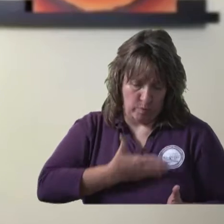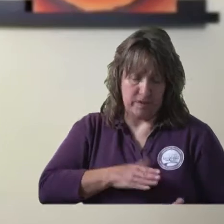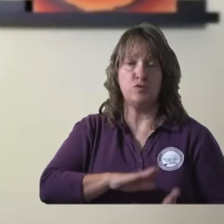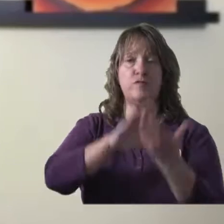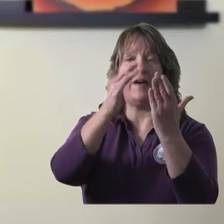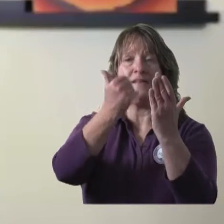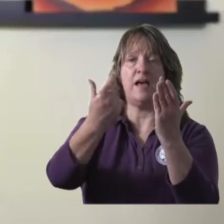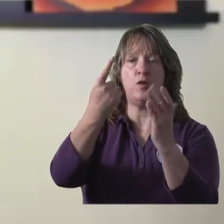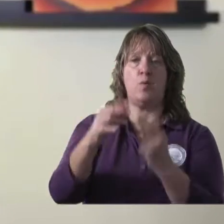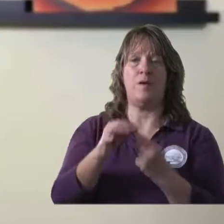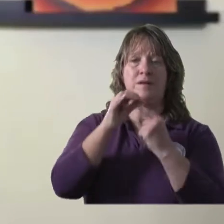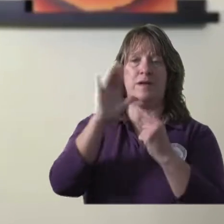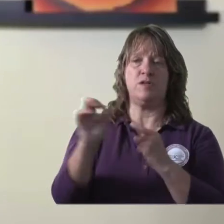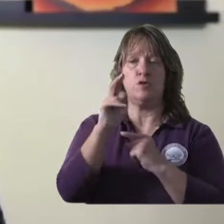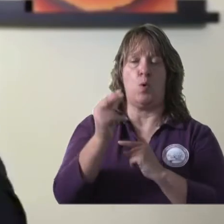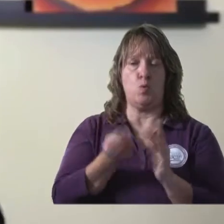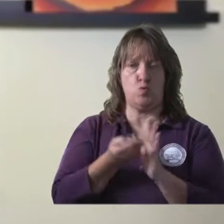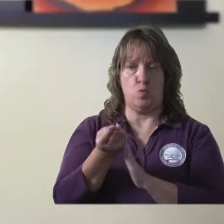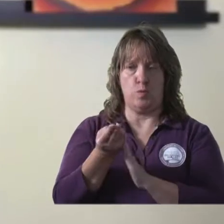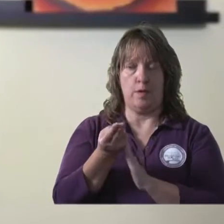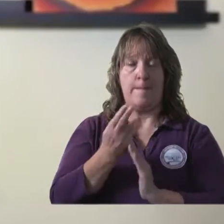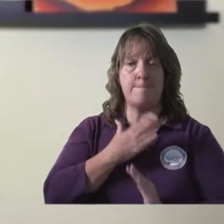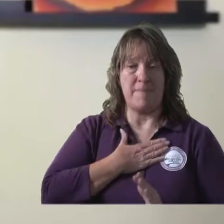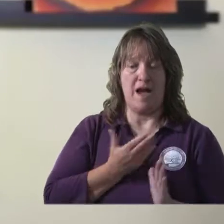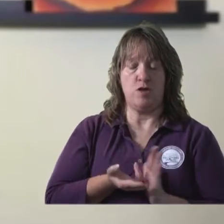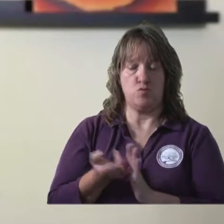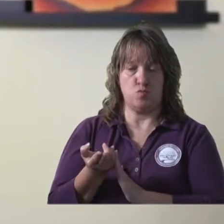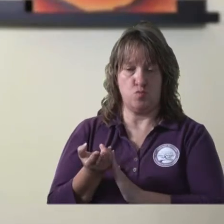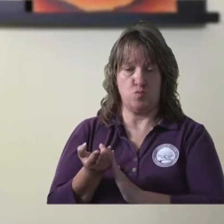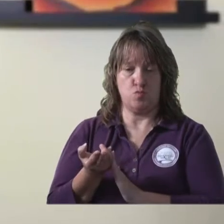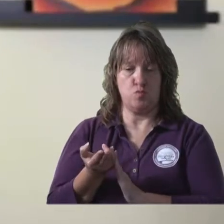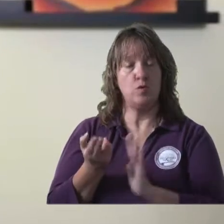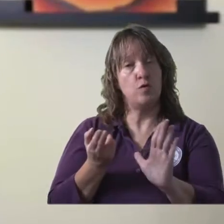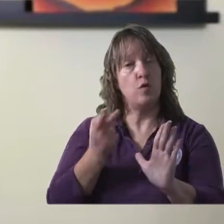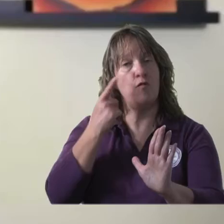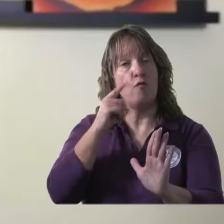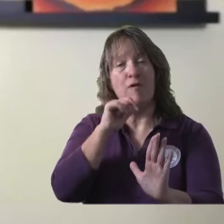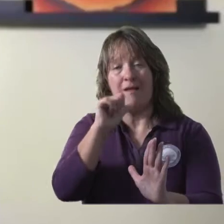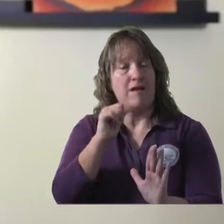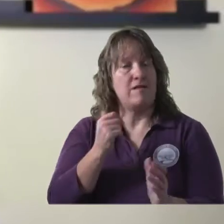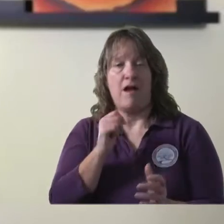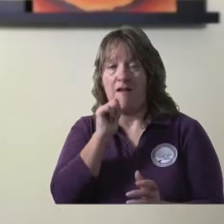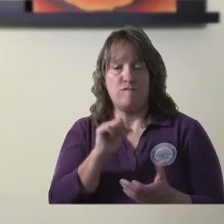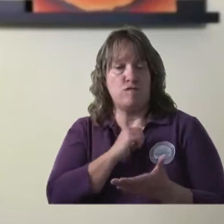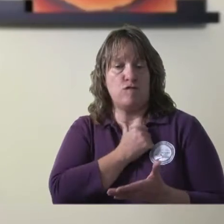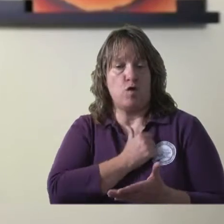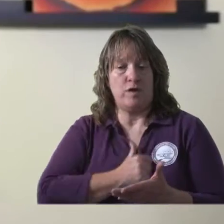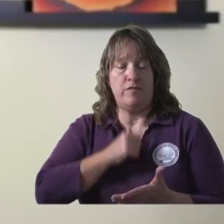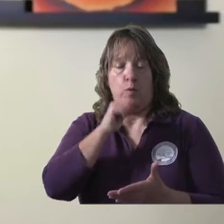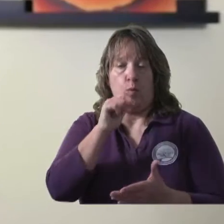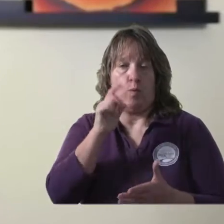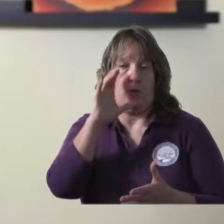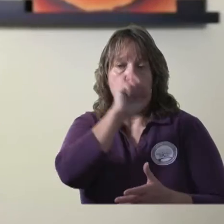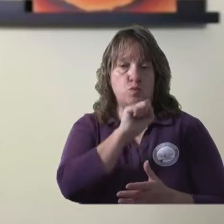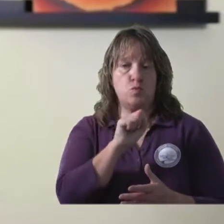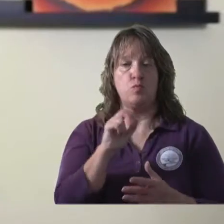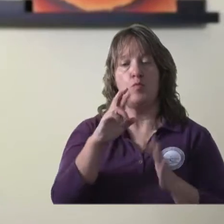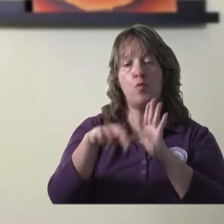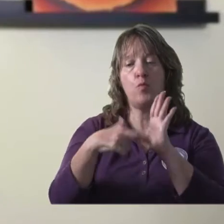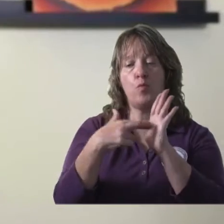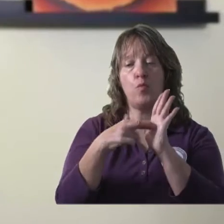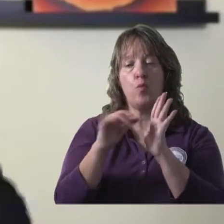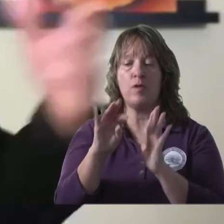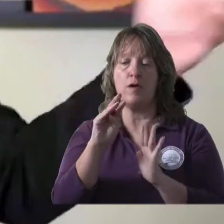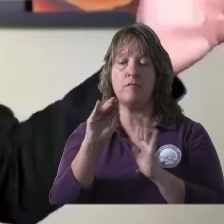anyone except his own truth, my truth, a relentless and unforgiving lover who always refused to assume the role of